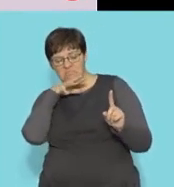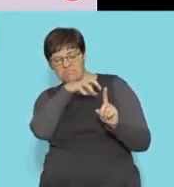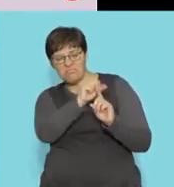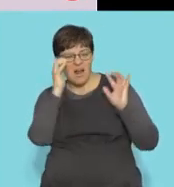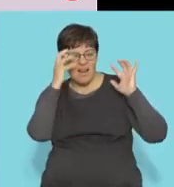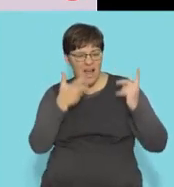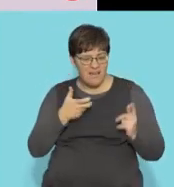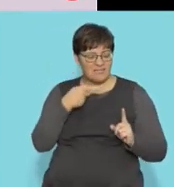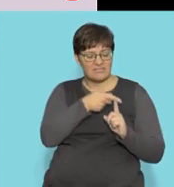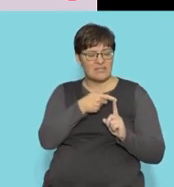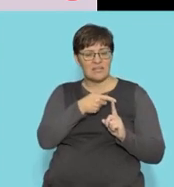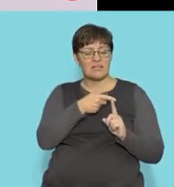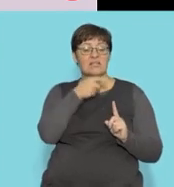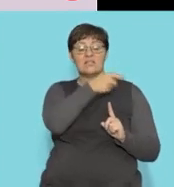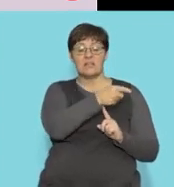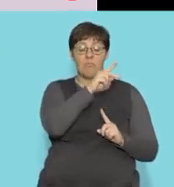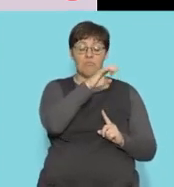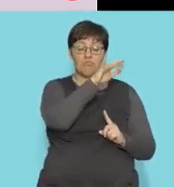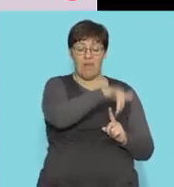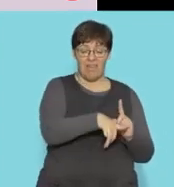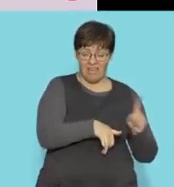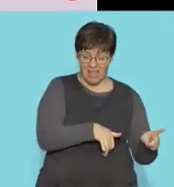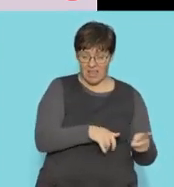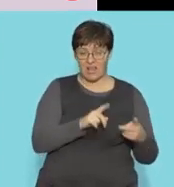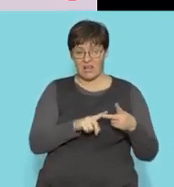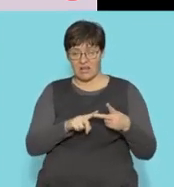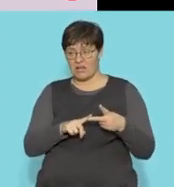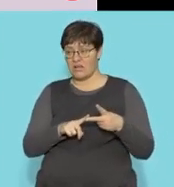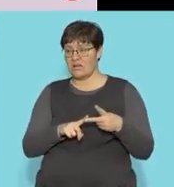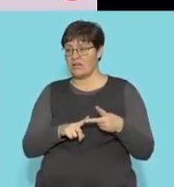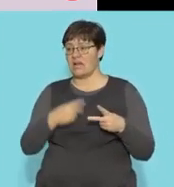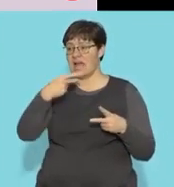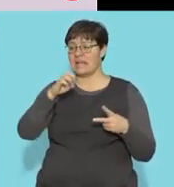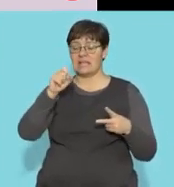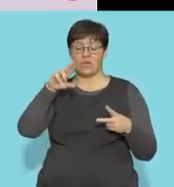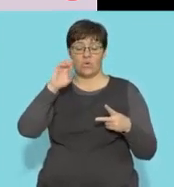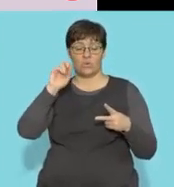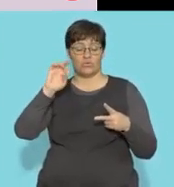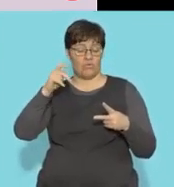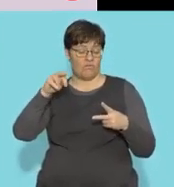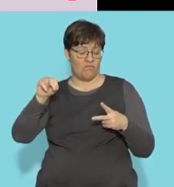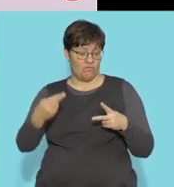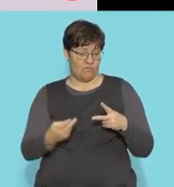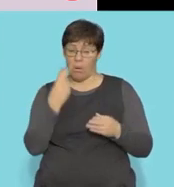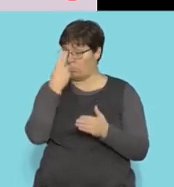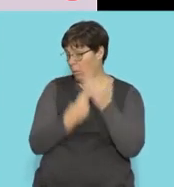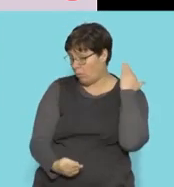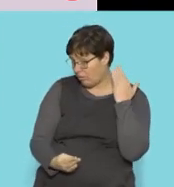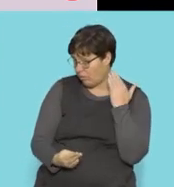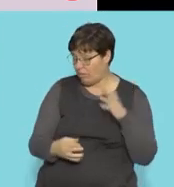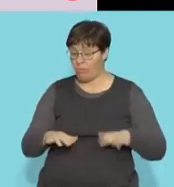do we call the impala? Is it the prey? Is it a heterotroph? Is it